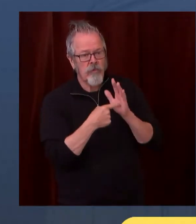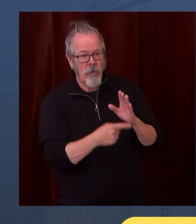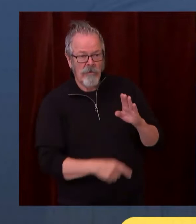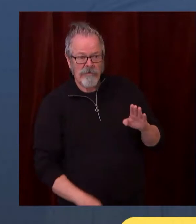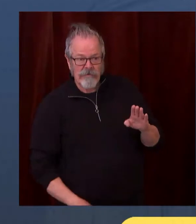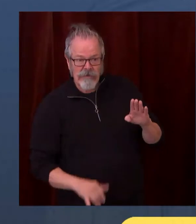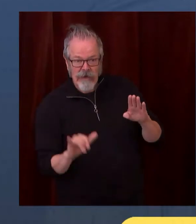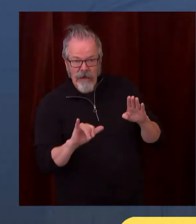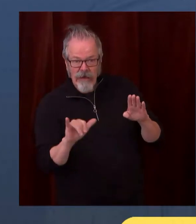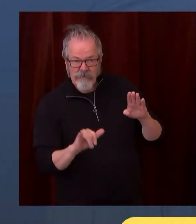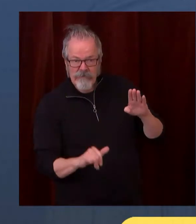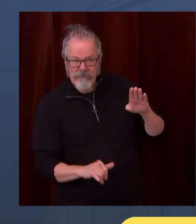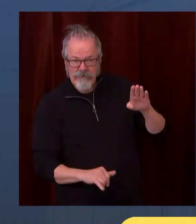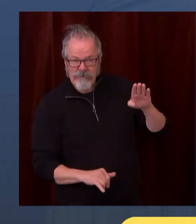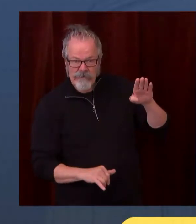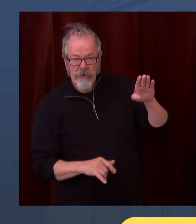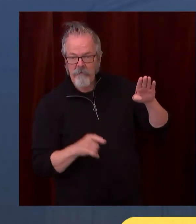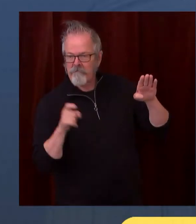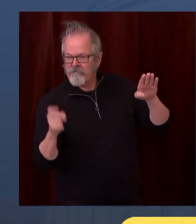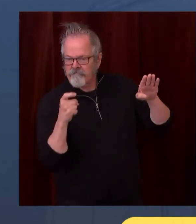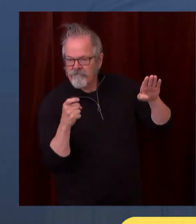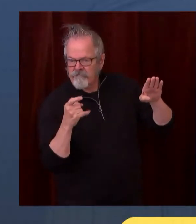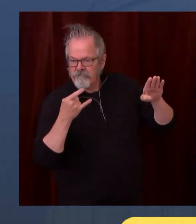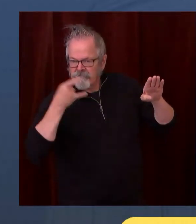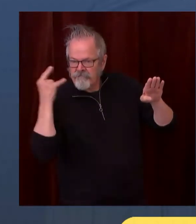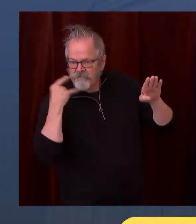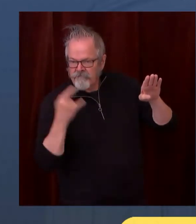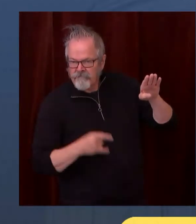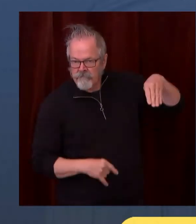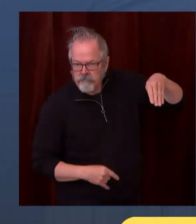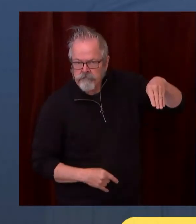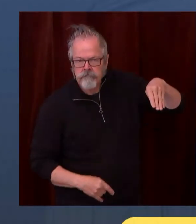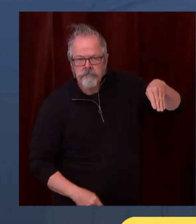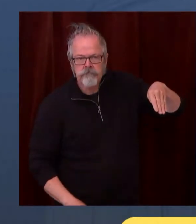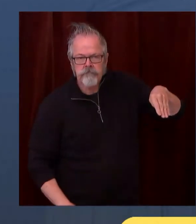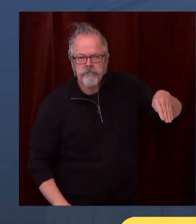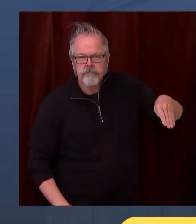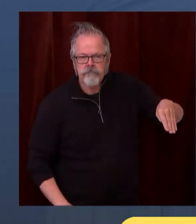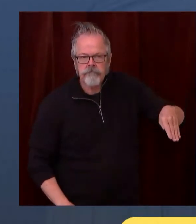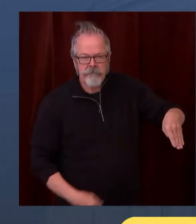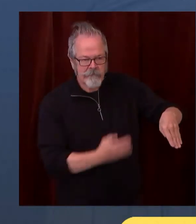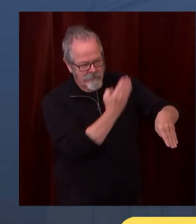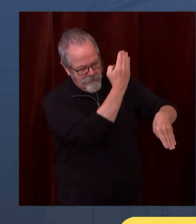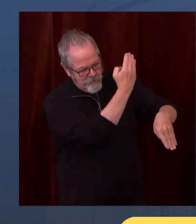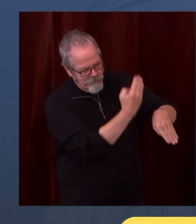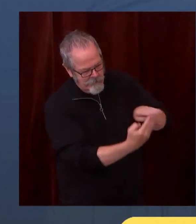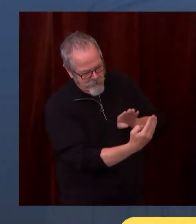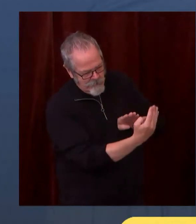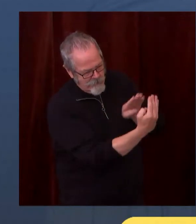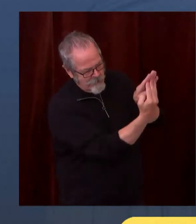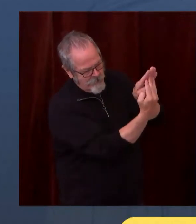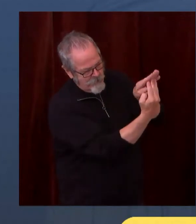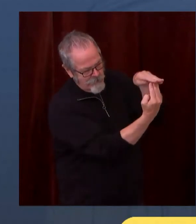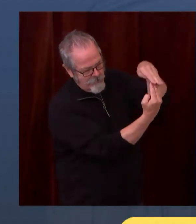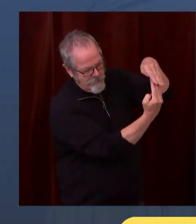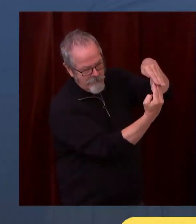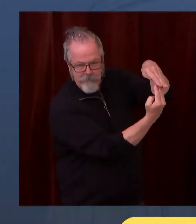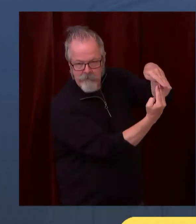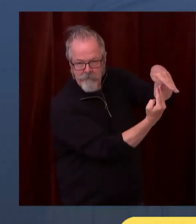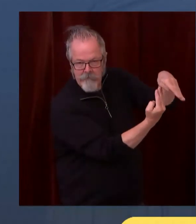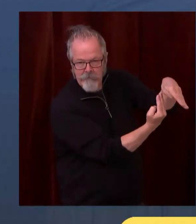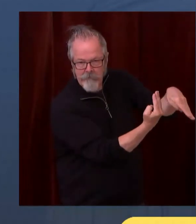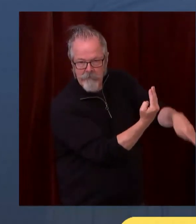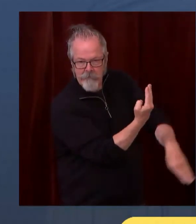If we can get the Yakima chart up. So what happened in Yakima is they adopted a